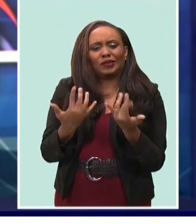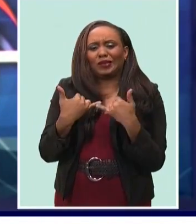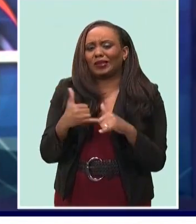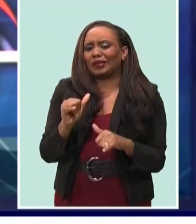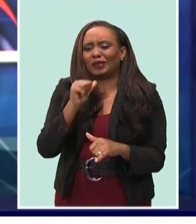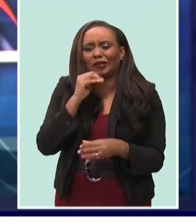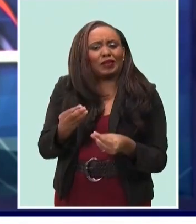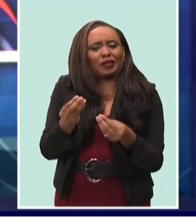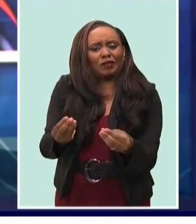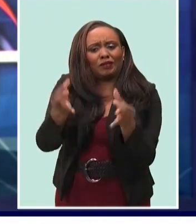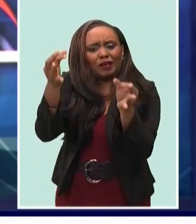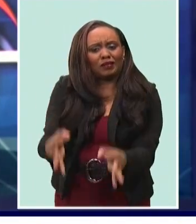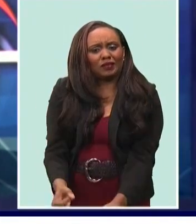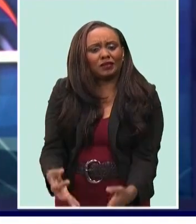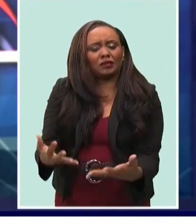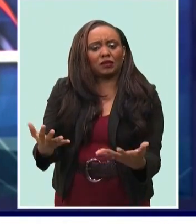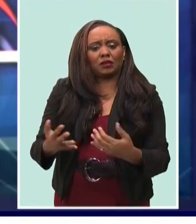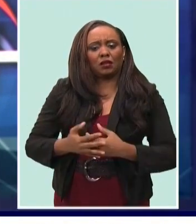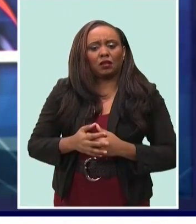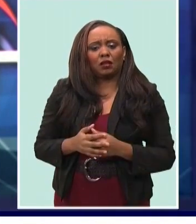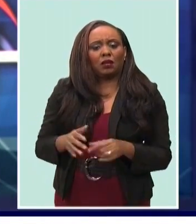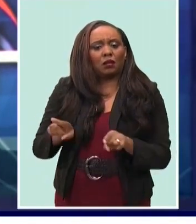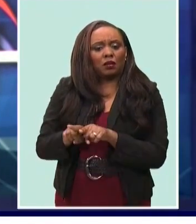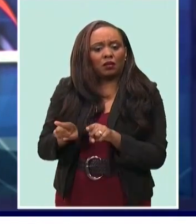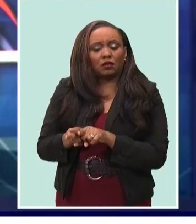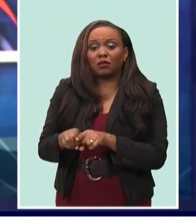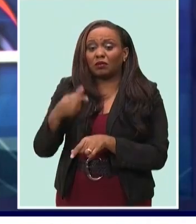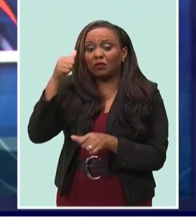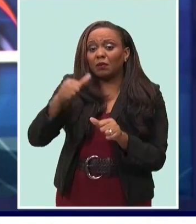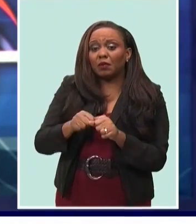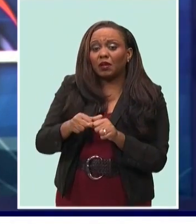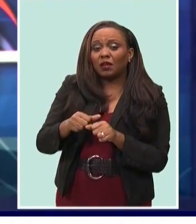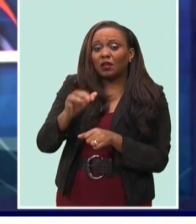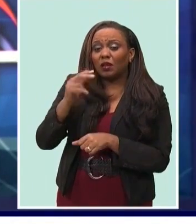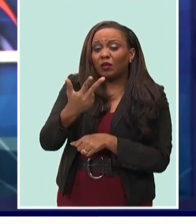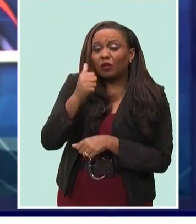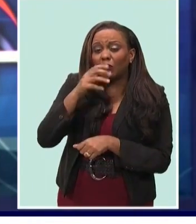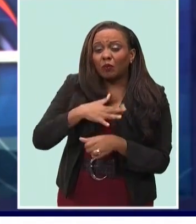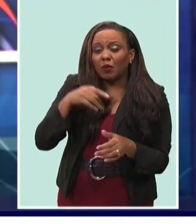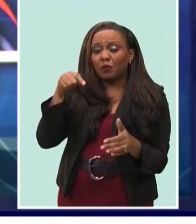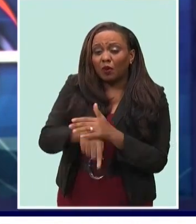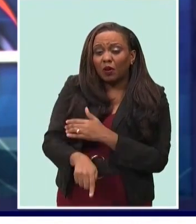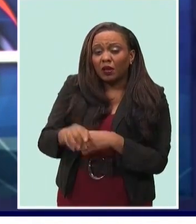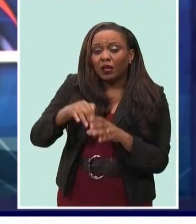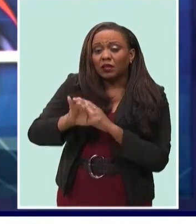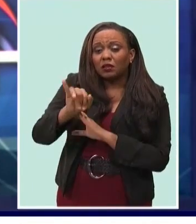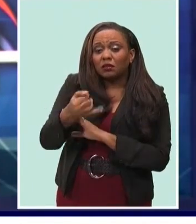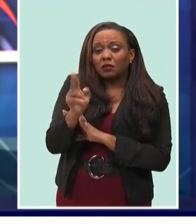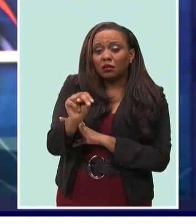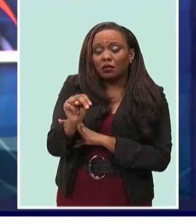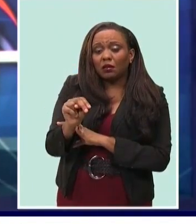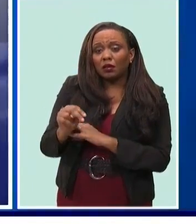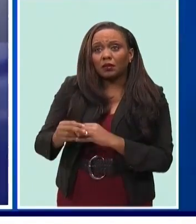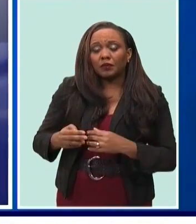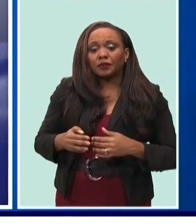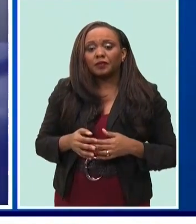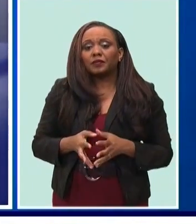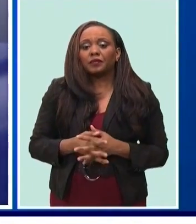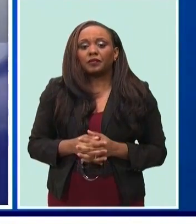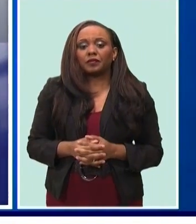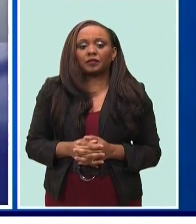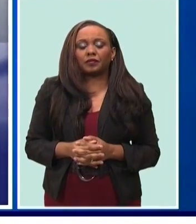of justice promised by the law. Her comments also come on the backdrop of 3 women being murdered in January. Even though